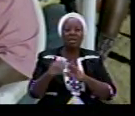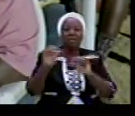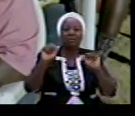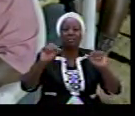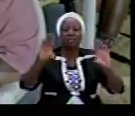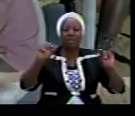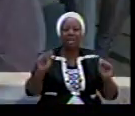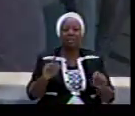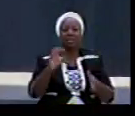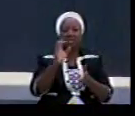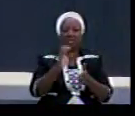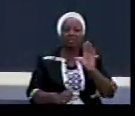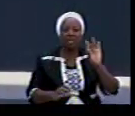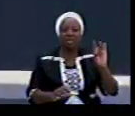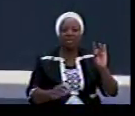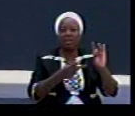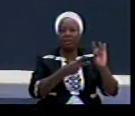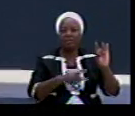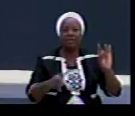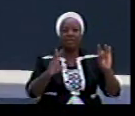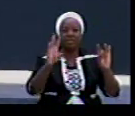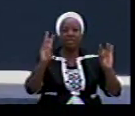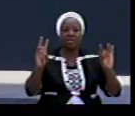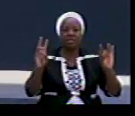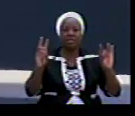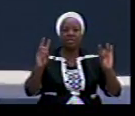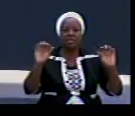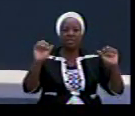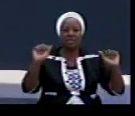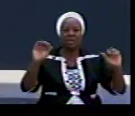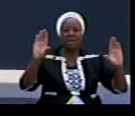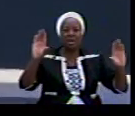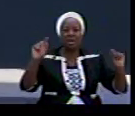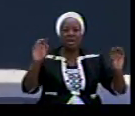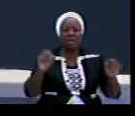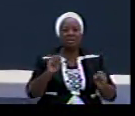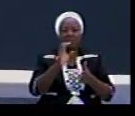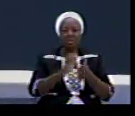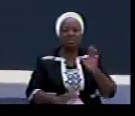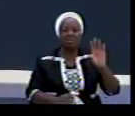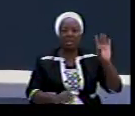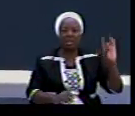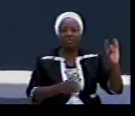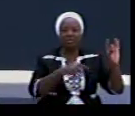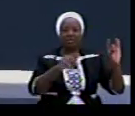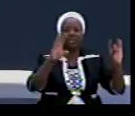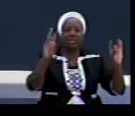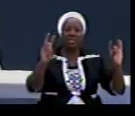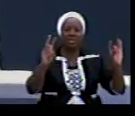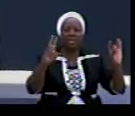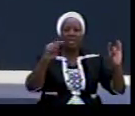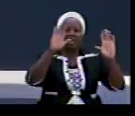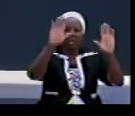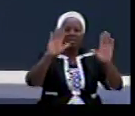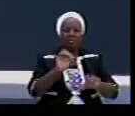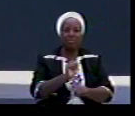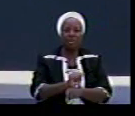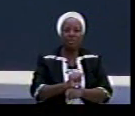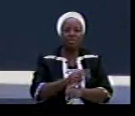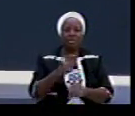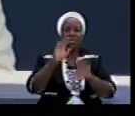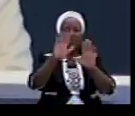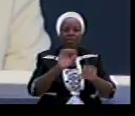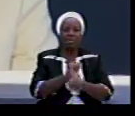chapter 8 from verse 6. Acts chapter 8 from verse 6, the miracle. The miracle